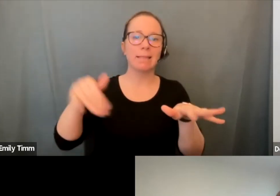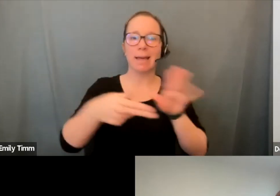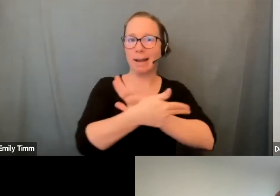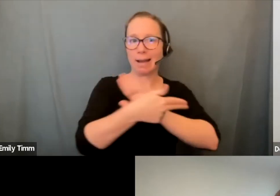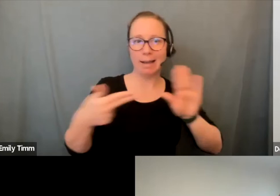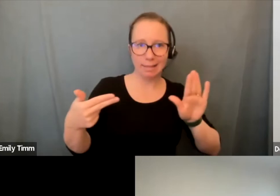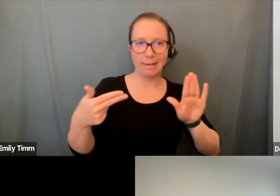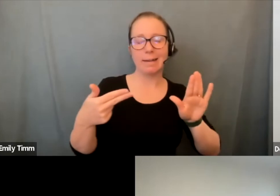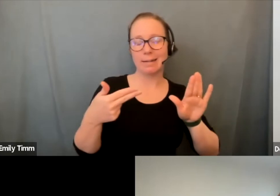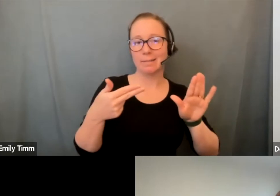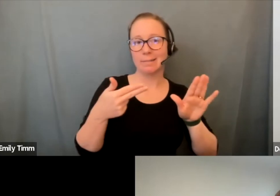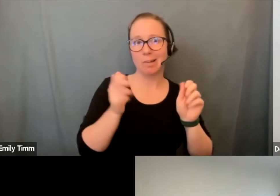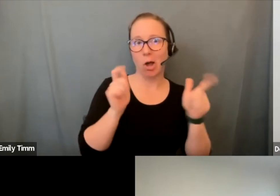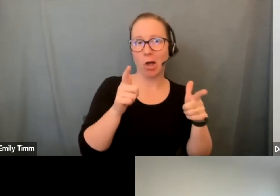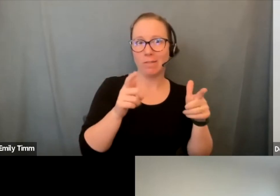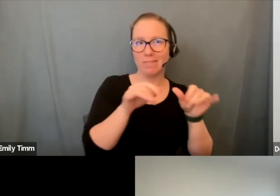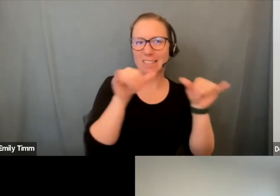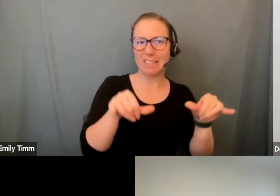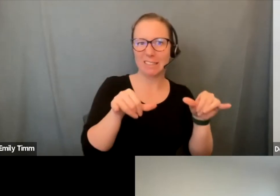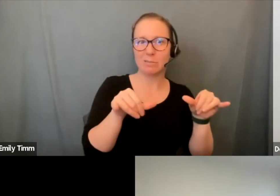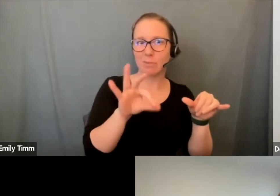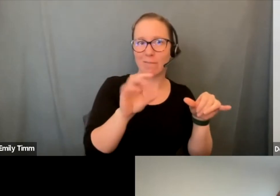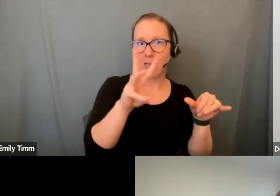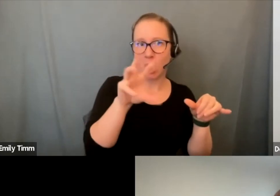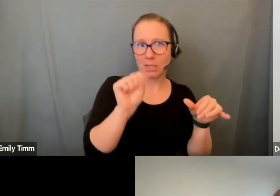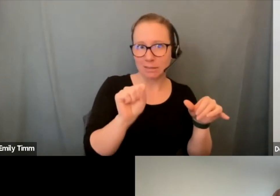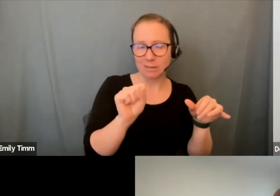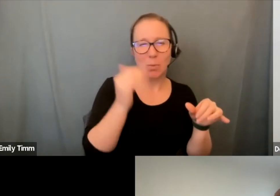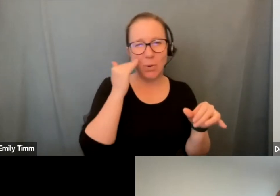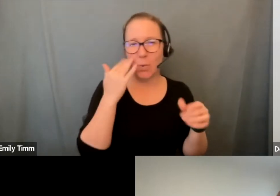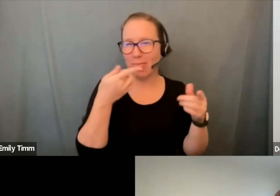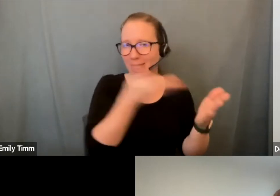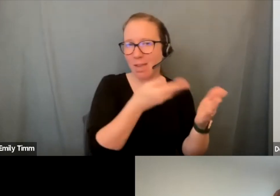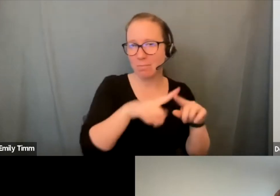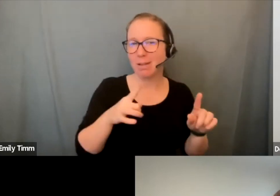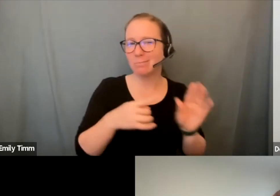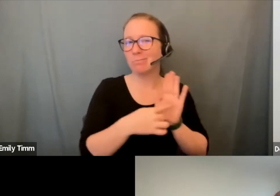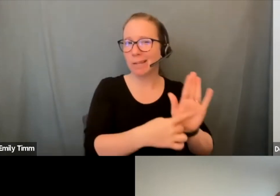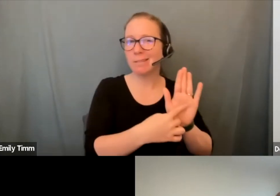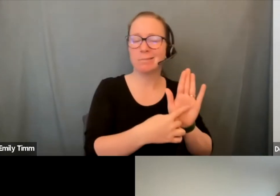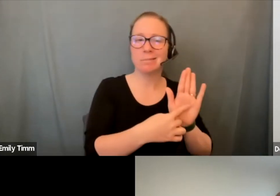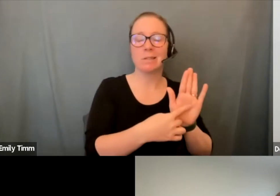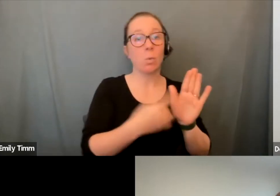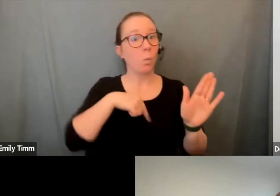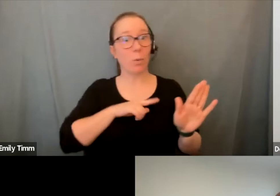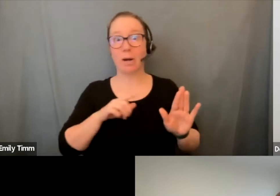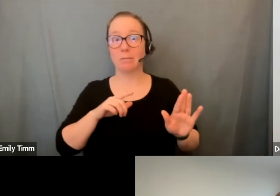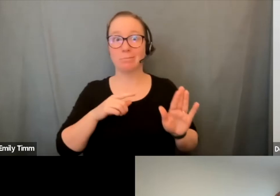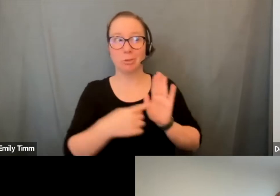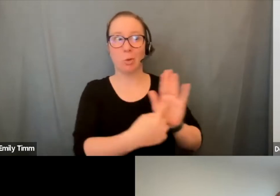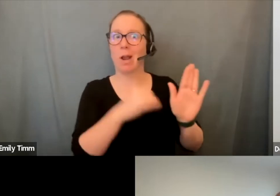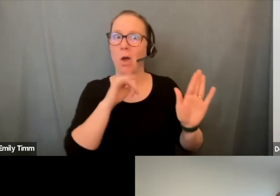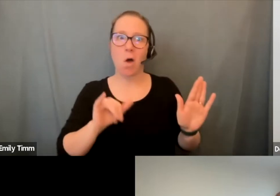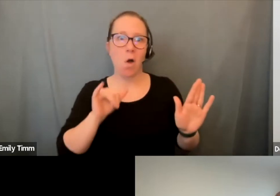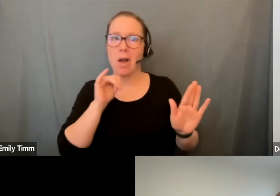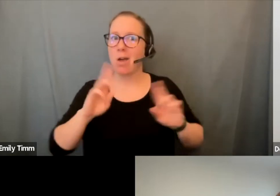highlighting all of the cracks in the system that we already knew existed, but really showing that we were not ready for this pandemic to serve